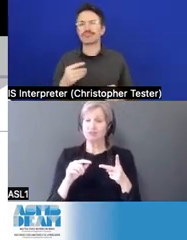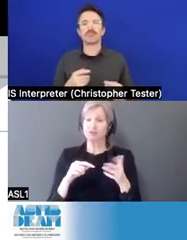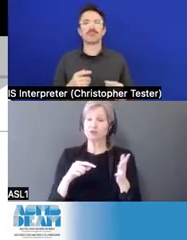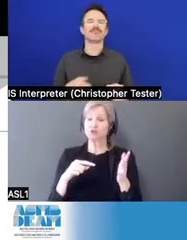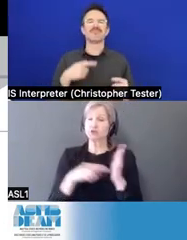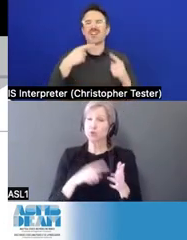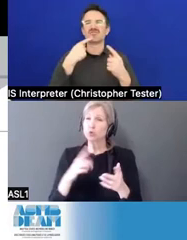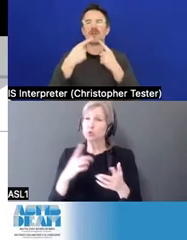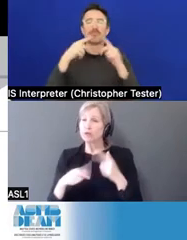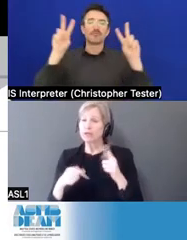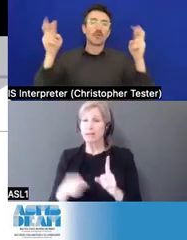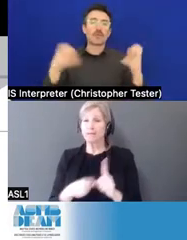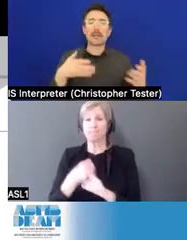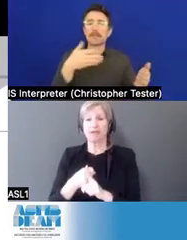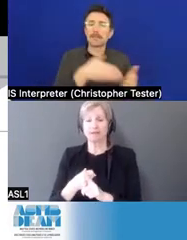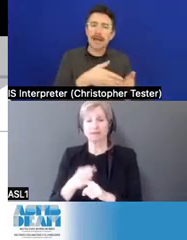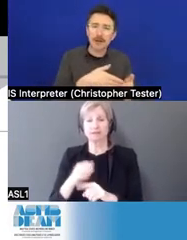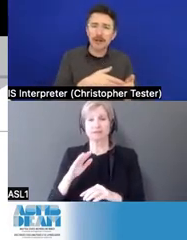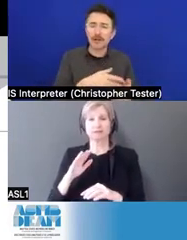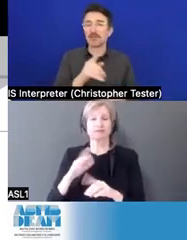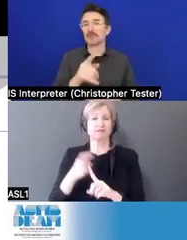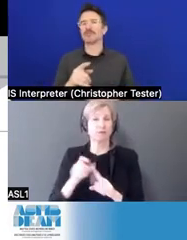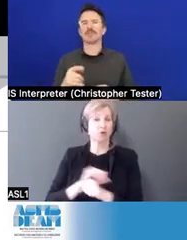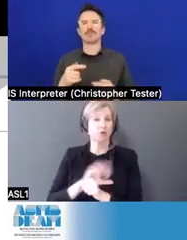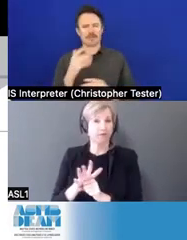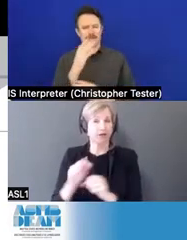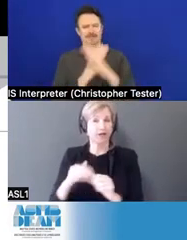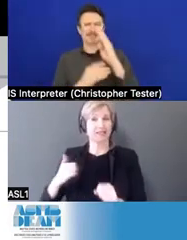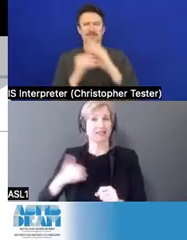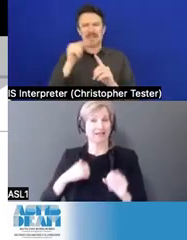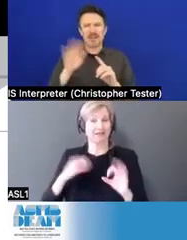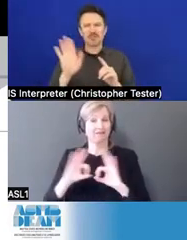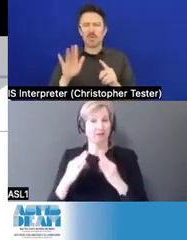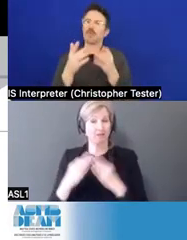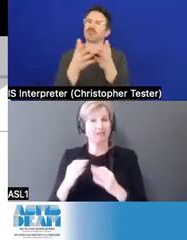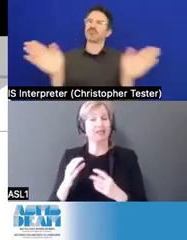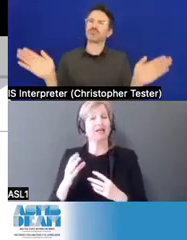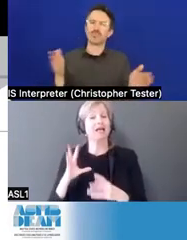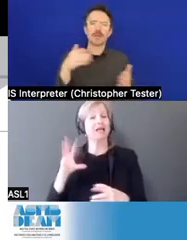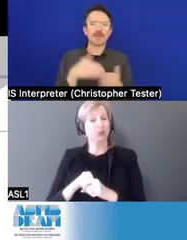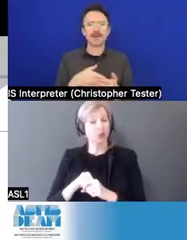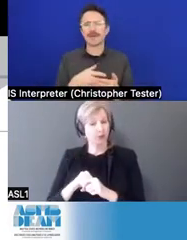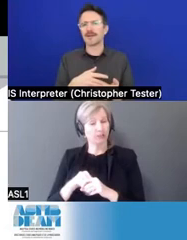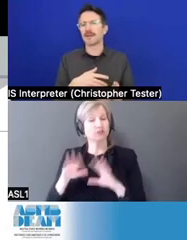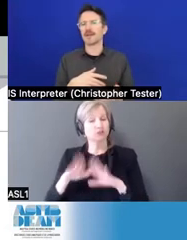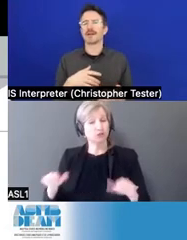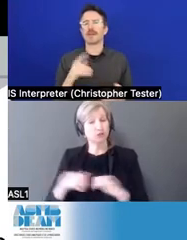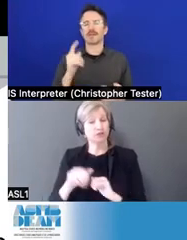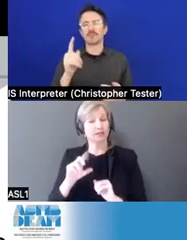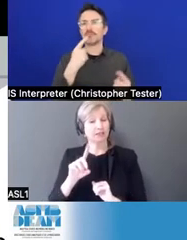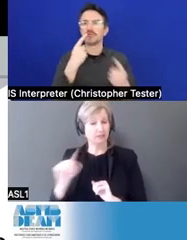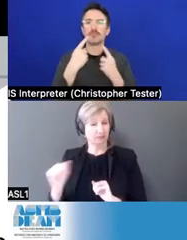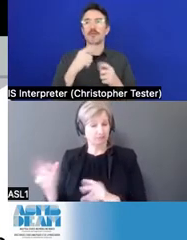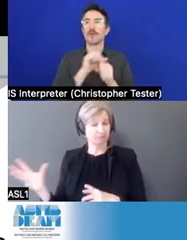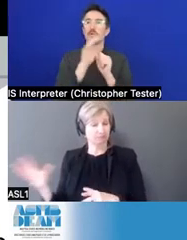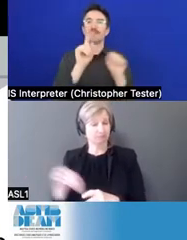of COVID-19 on Canadian families, including those with children with disabilities. Next slide, please.